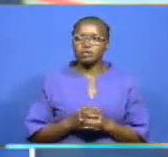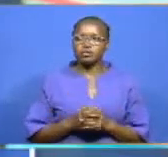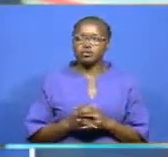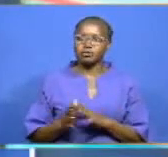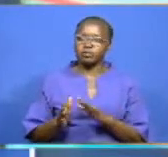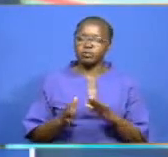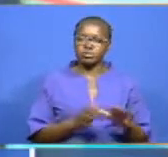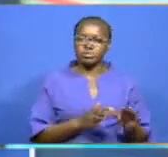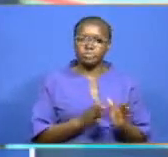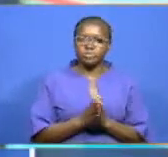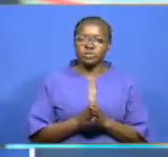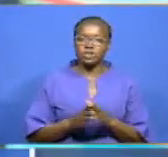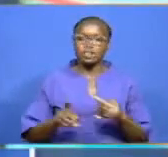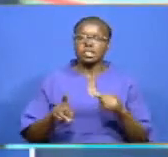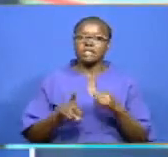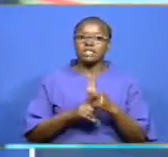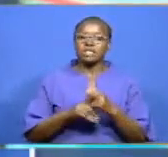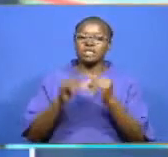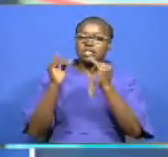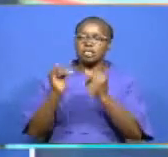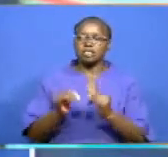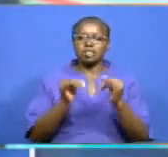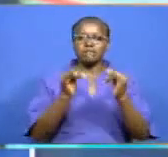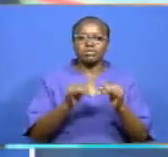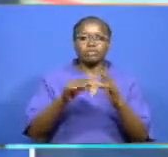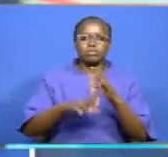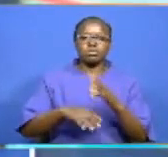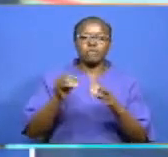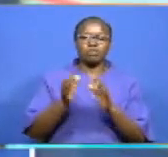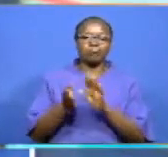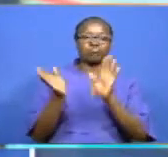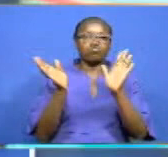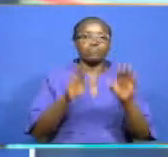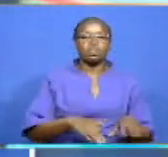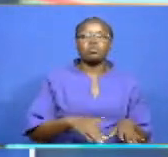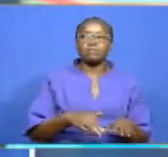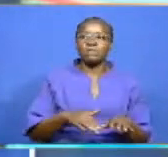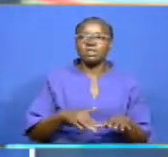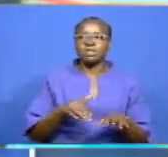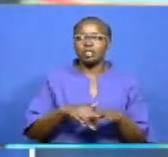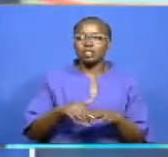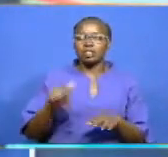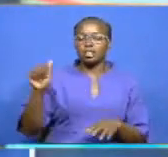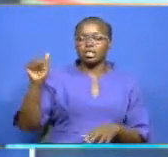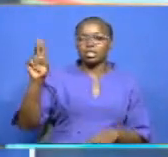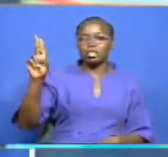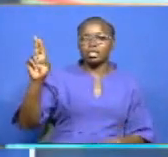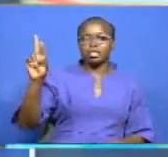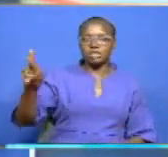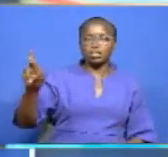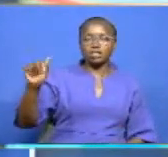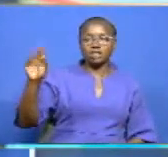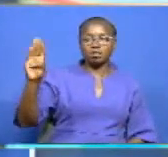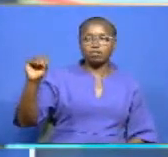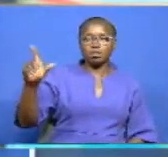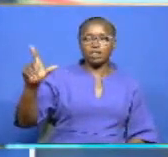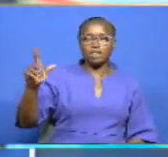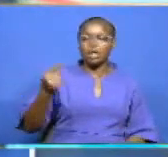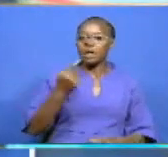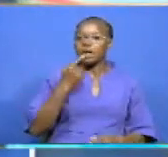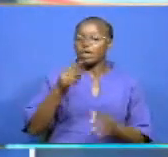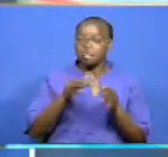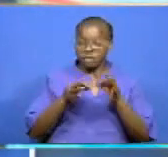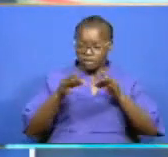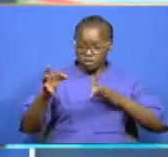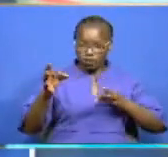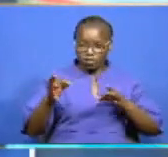Bodies of six individuals have been discovered dumped in Arabal area in Baringo County, about 100 kilometers from